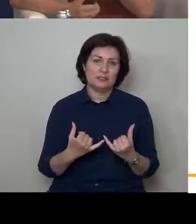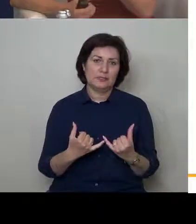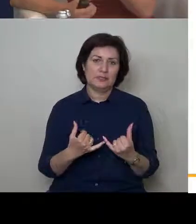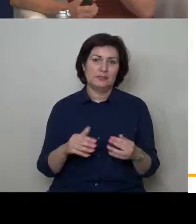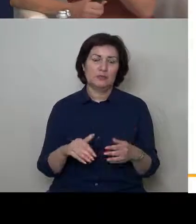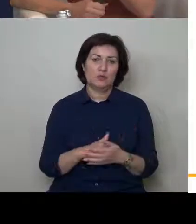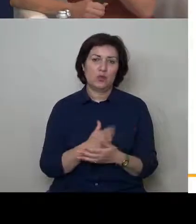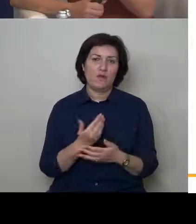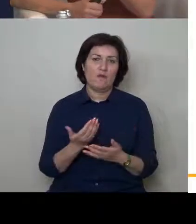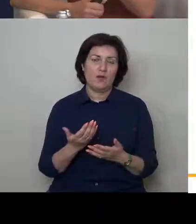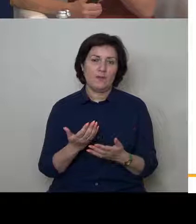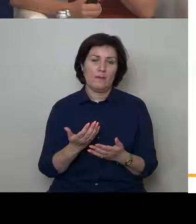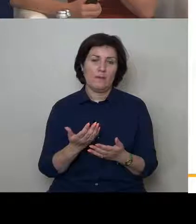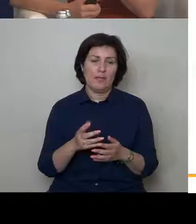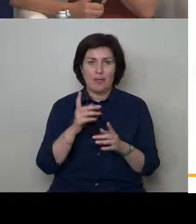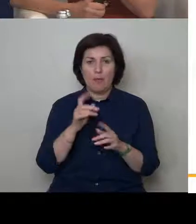money.